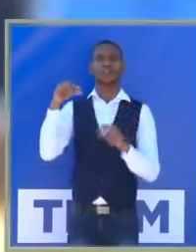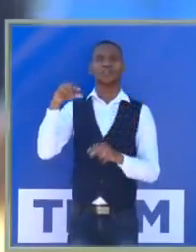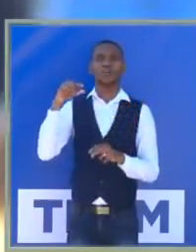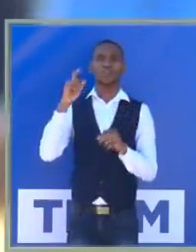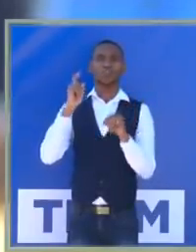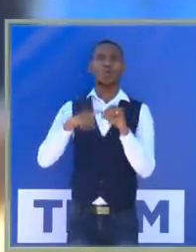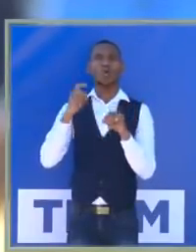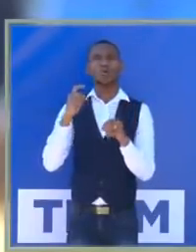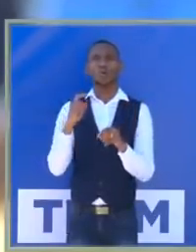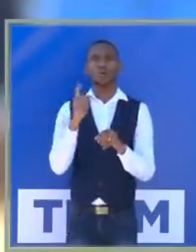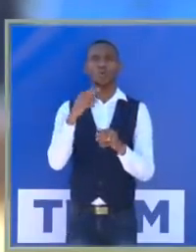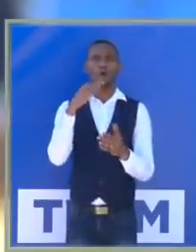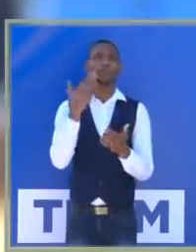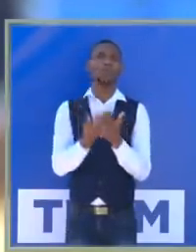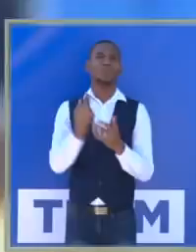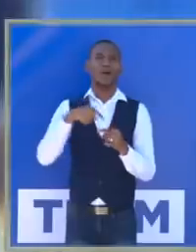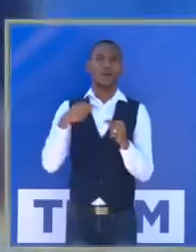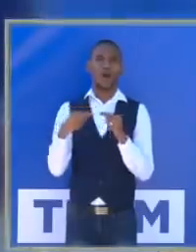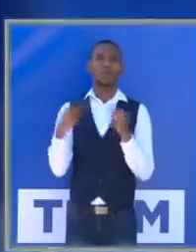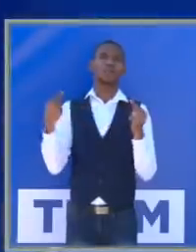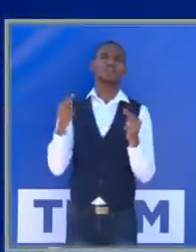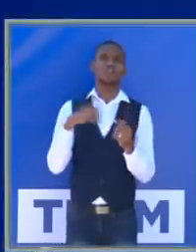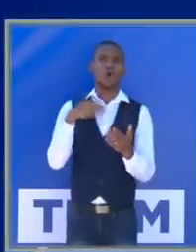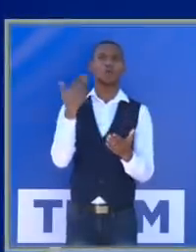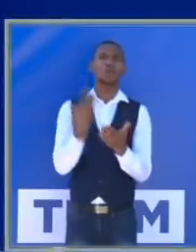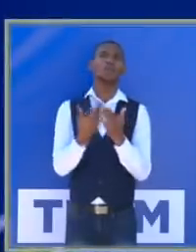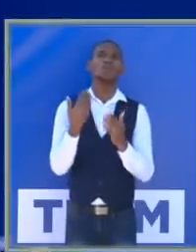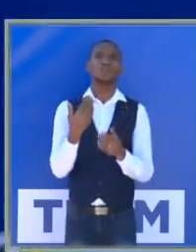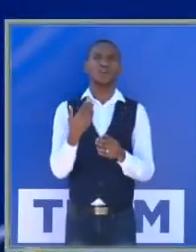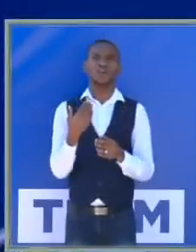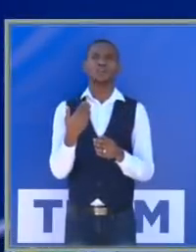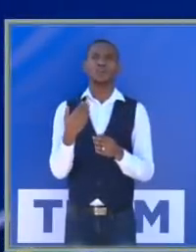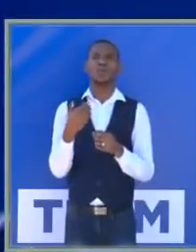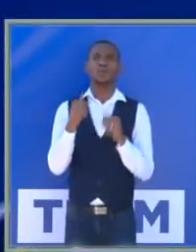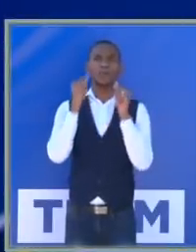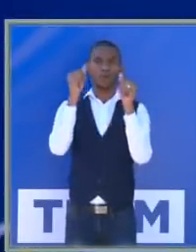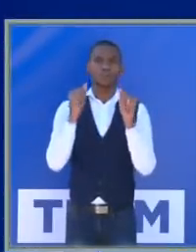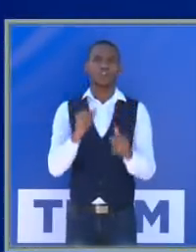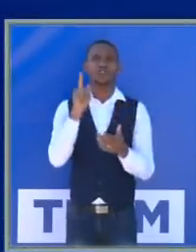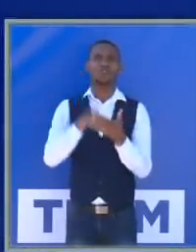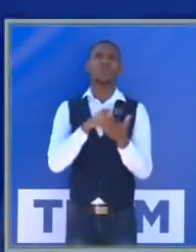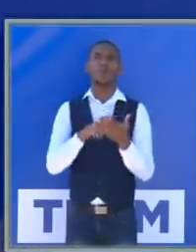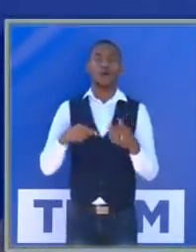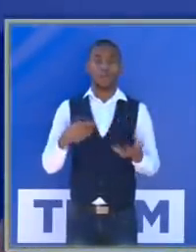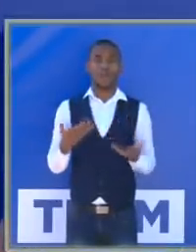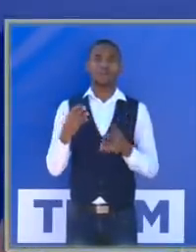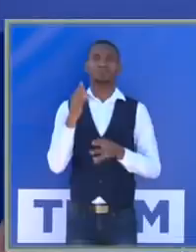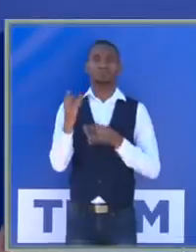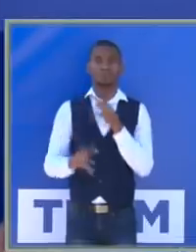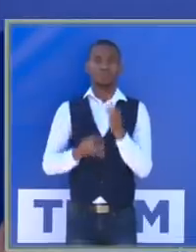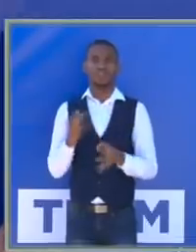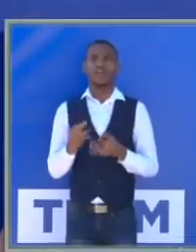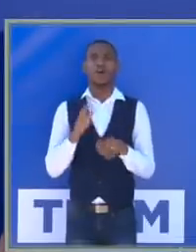proving our opponents and you are proving the pollsters wrong. And I'm here to tell you,